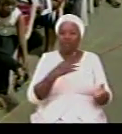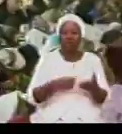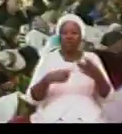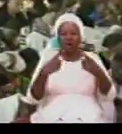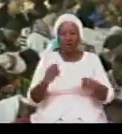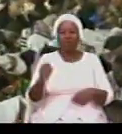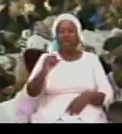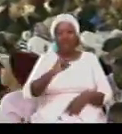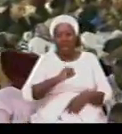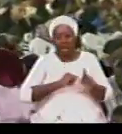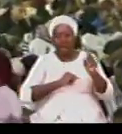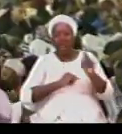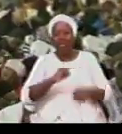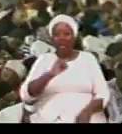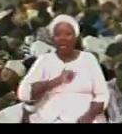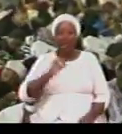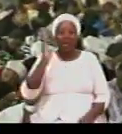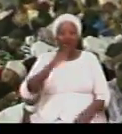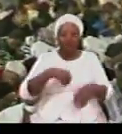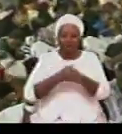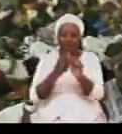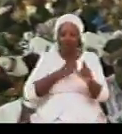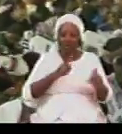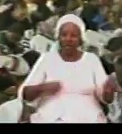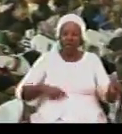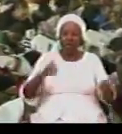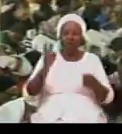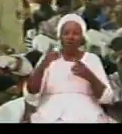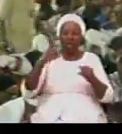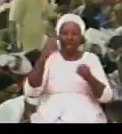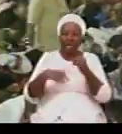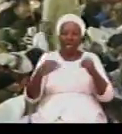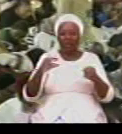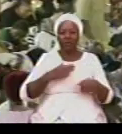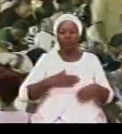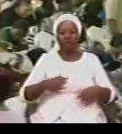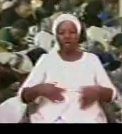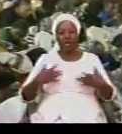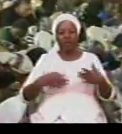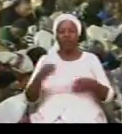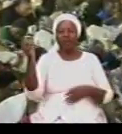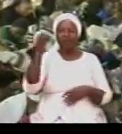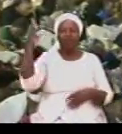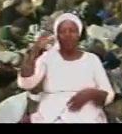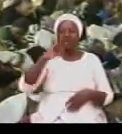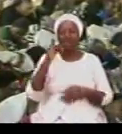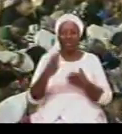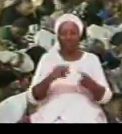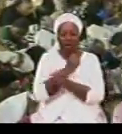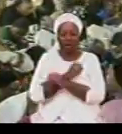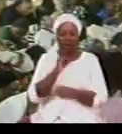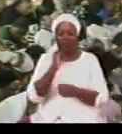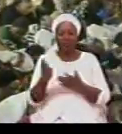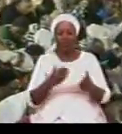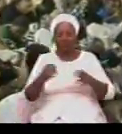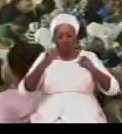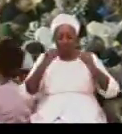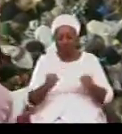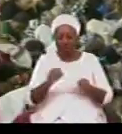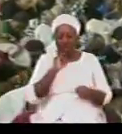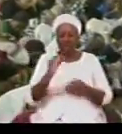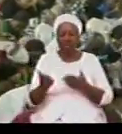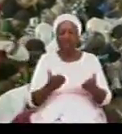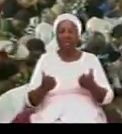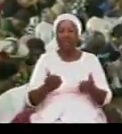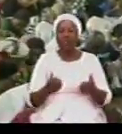my life. Grace available, love available, strength available, and the welcome of the Lord